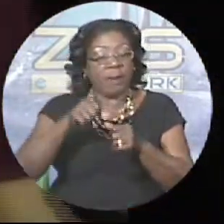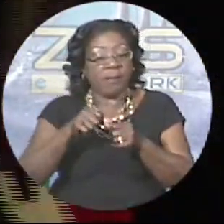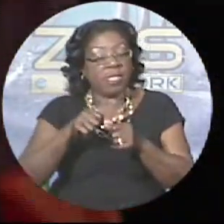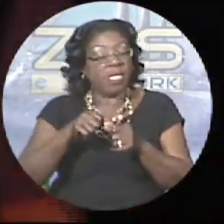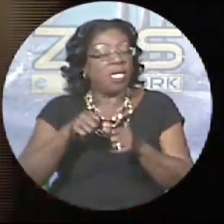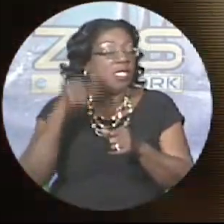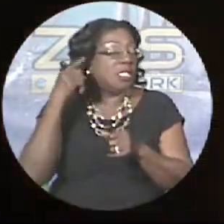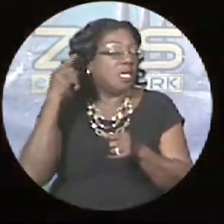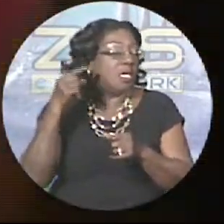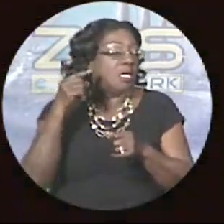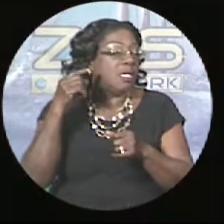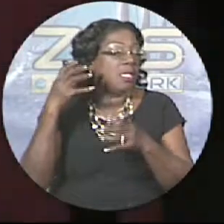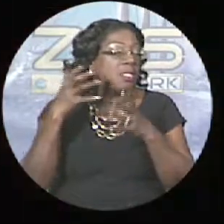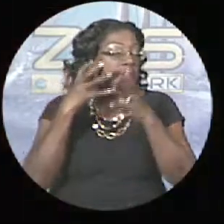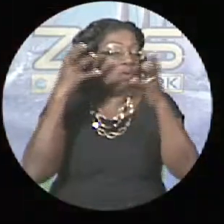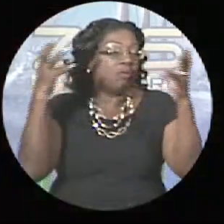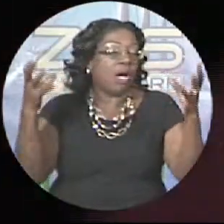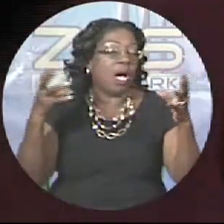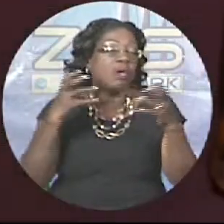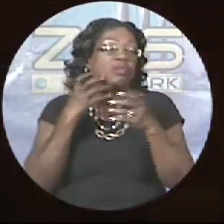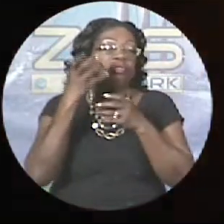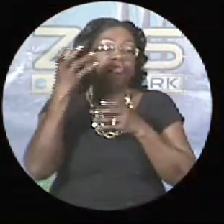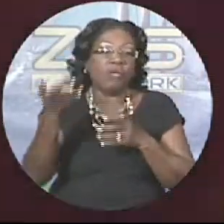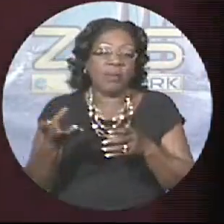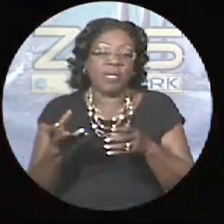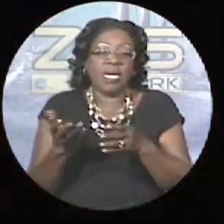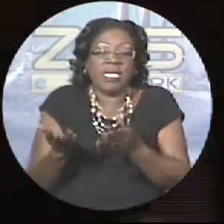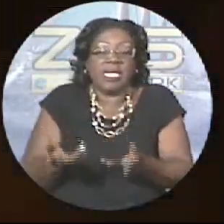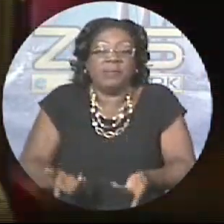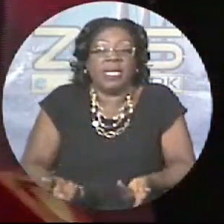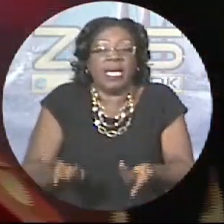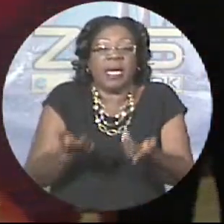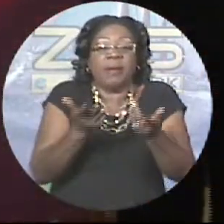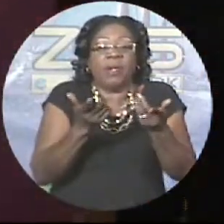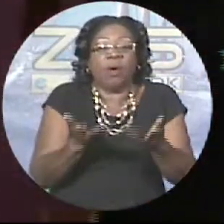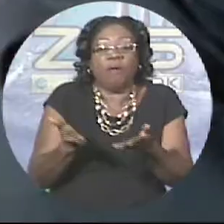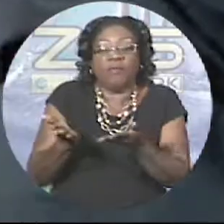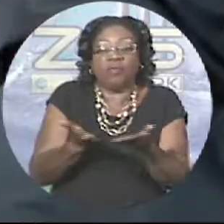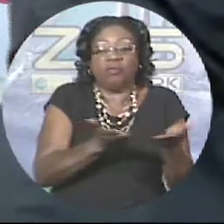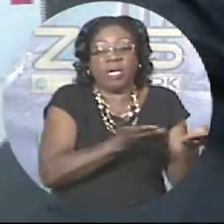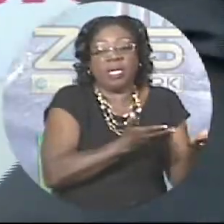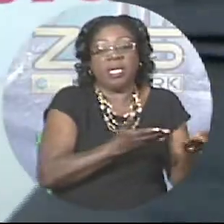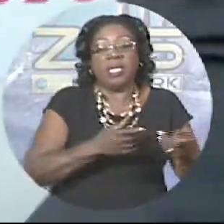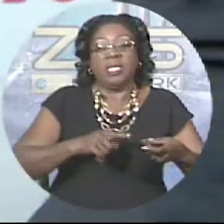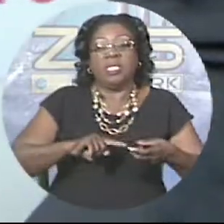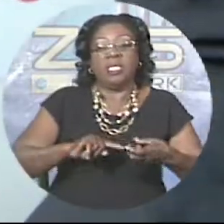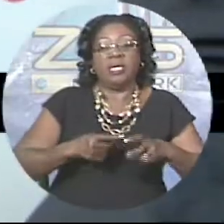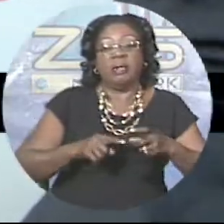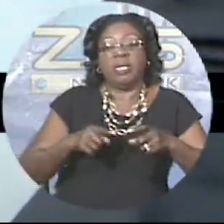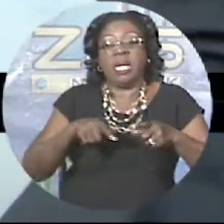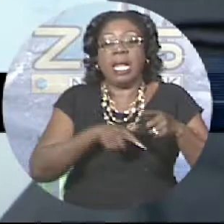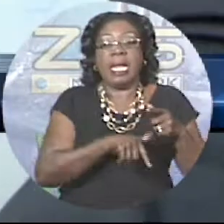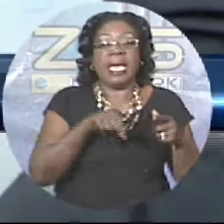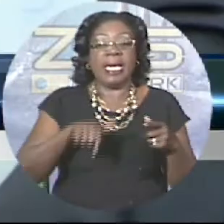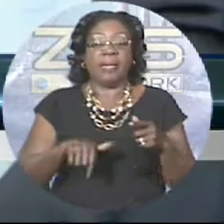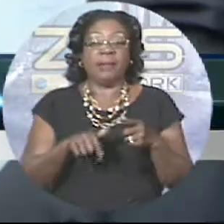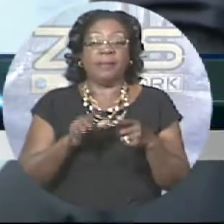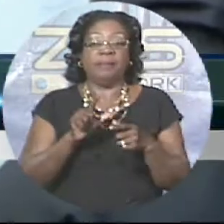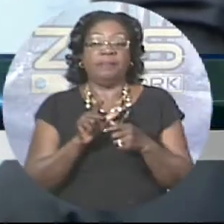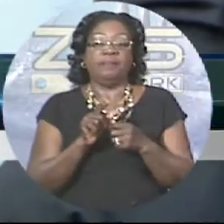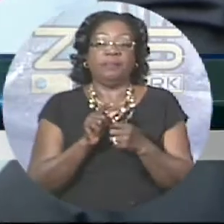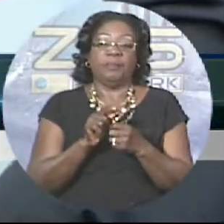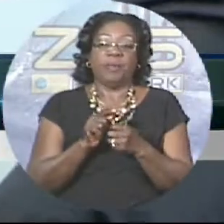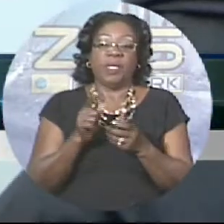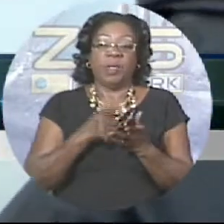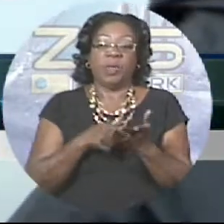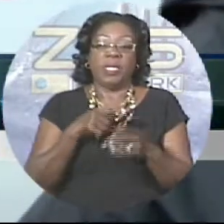so I had the presence of mind to drag myself off the track because I assumed the race was still going on. But that's about it. Then it